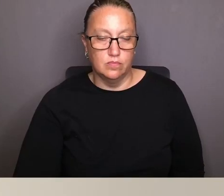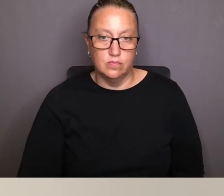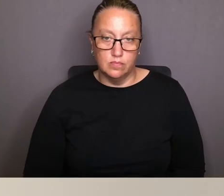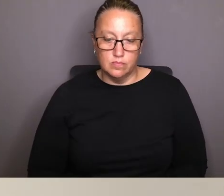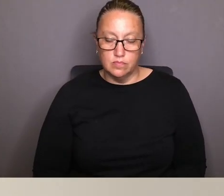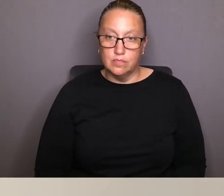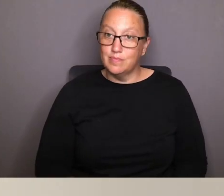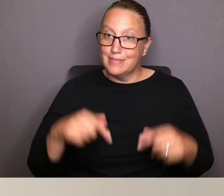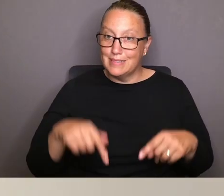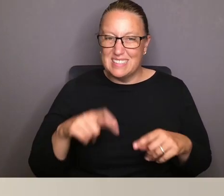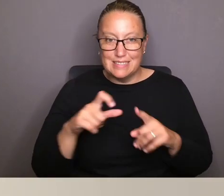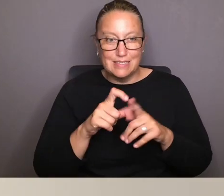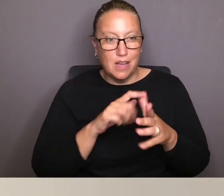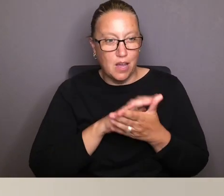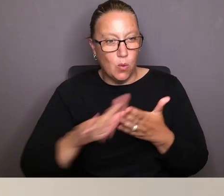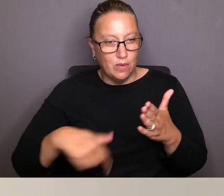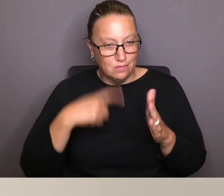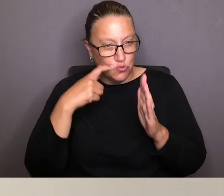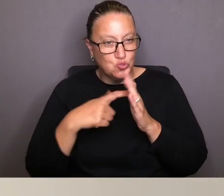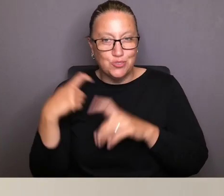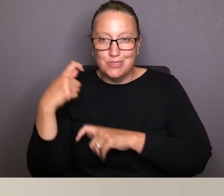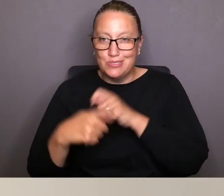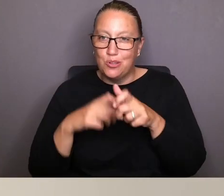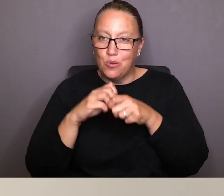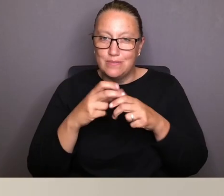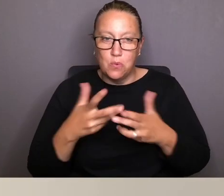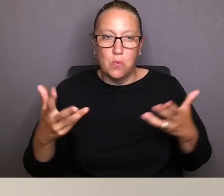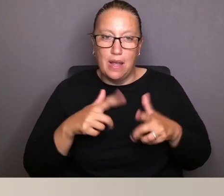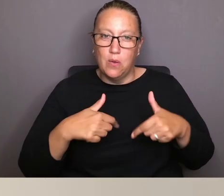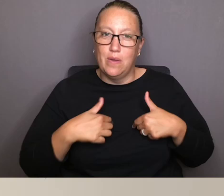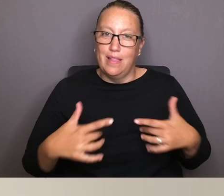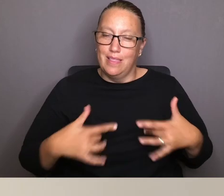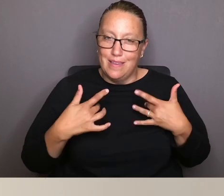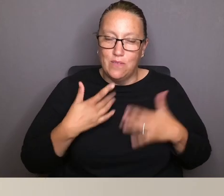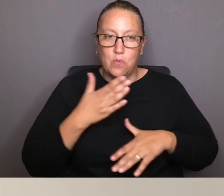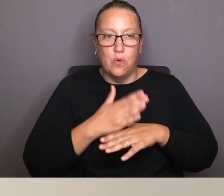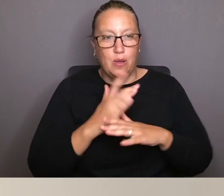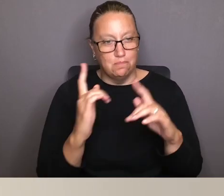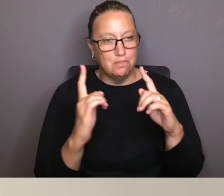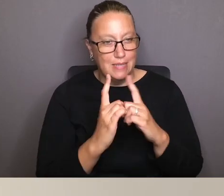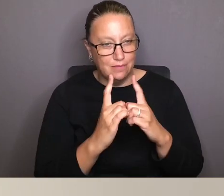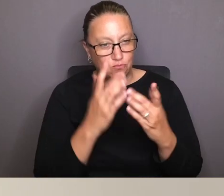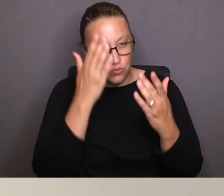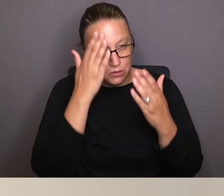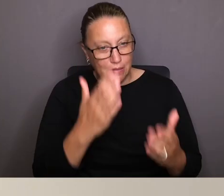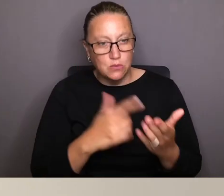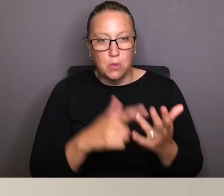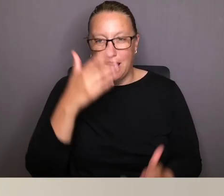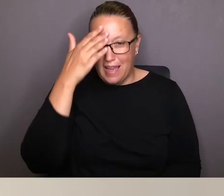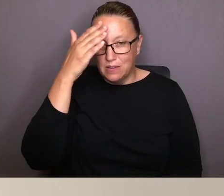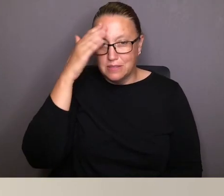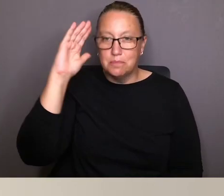Here at CEDA, we acknowledge the traditional owners of the lands that we live, work and meet on. We pay our respects to elders, past, present